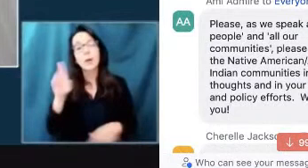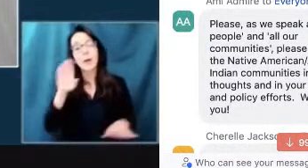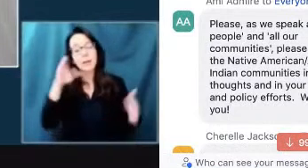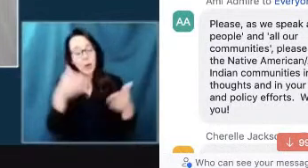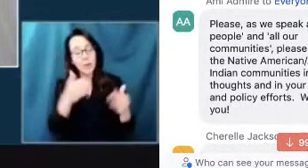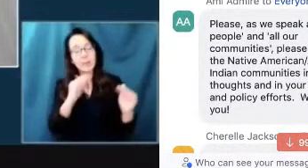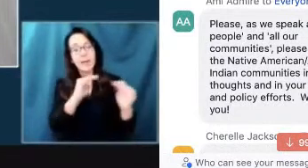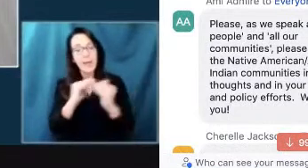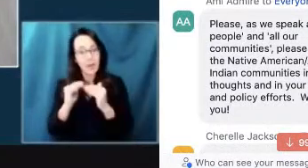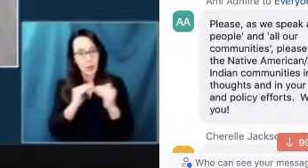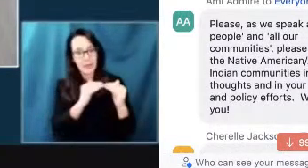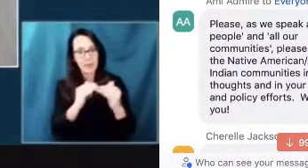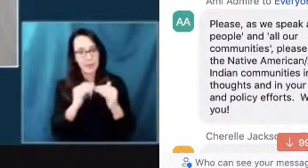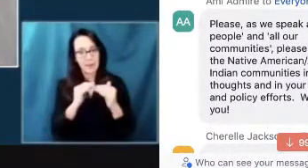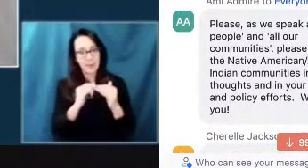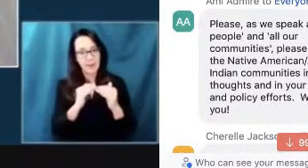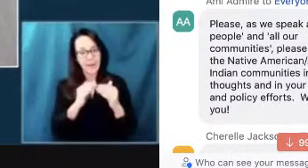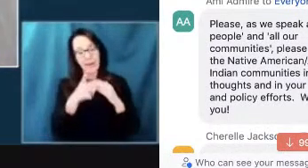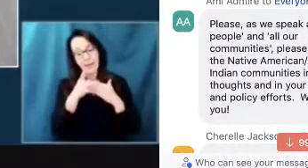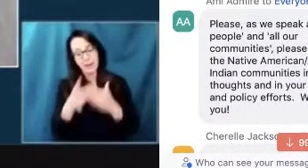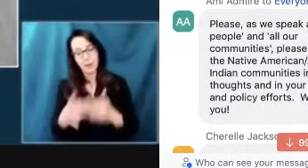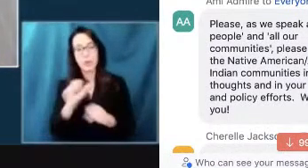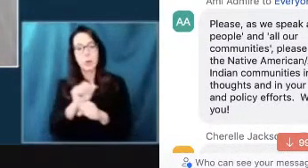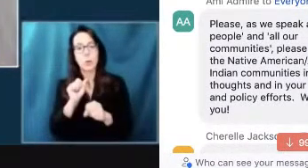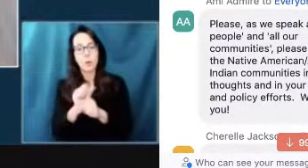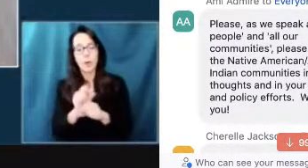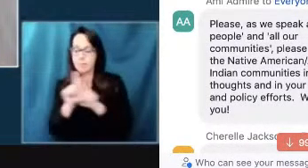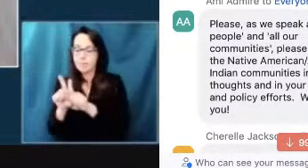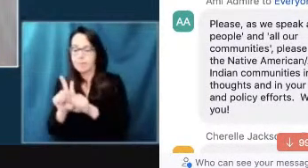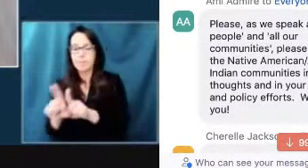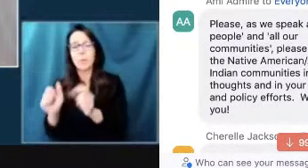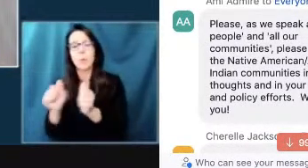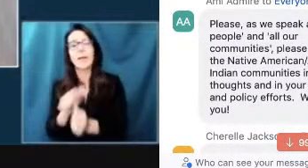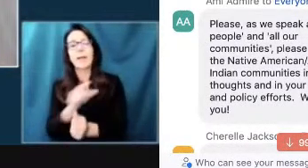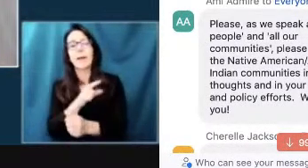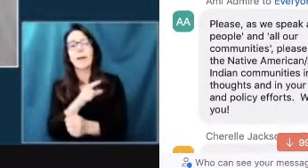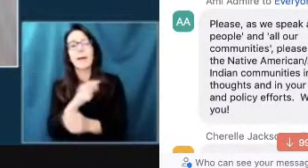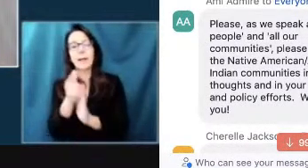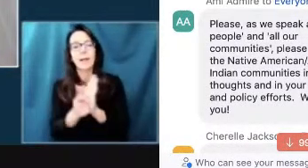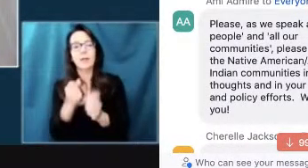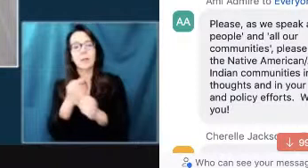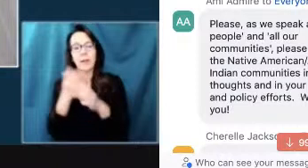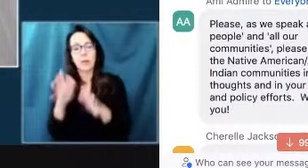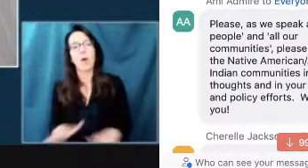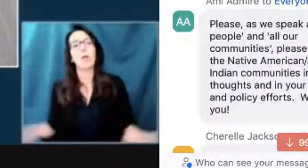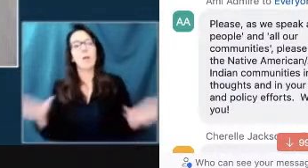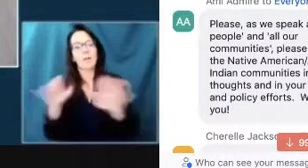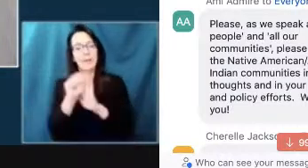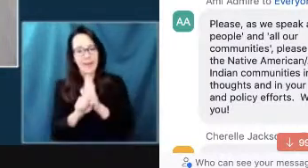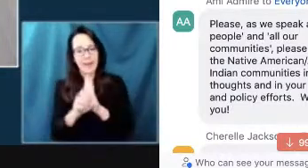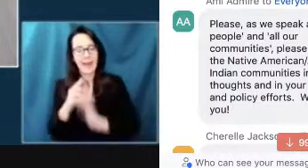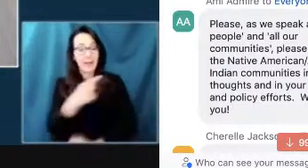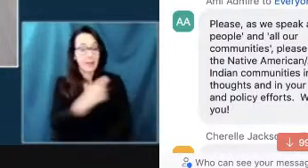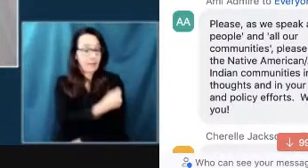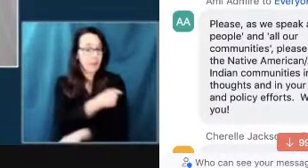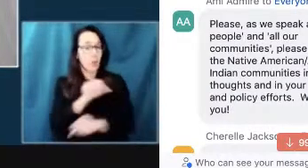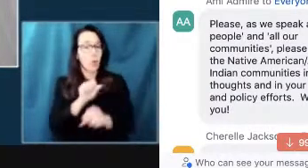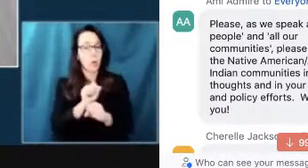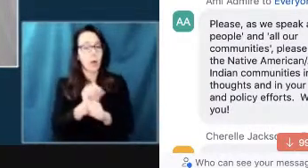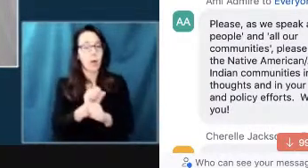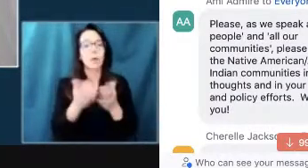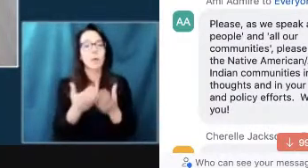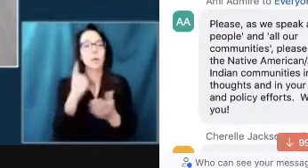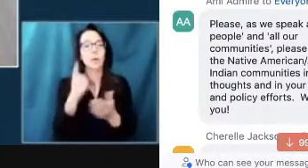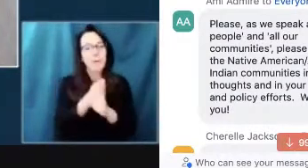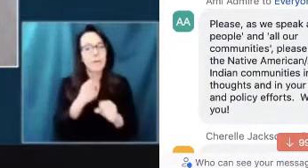working side by side with legislators from around the state and our vaccine work group to fight for COVID policies that do not